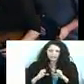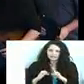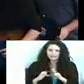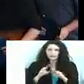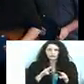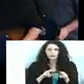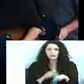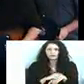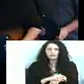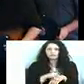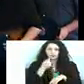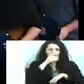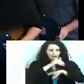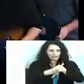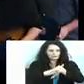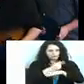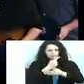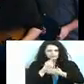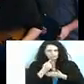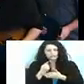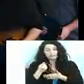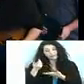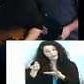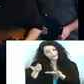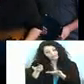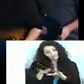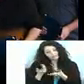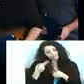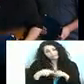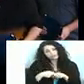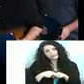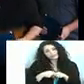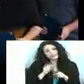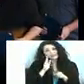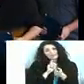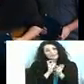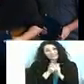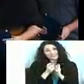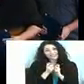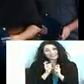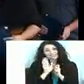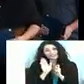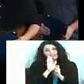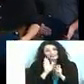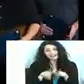you can one night a week, and we want to invite you to join us. It'll change your life, right? Yeah. Amen. Thank you so much.